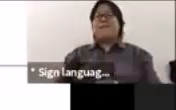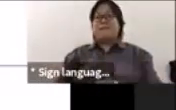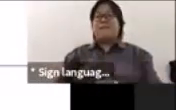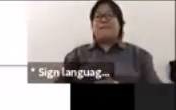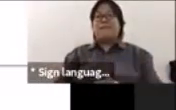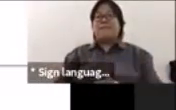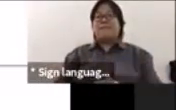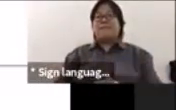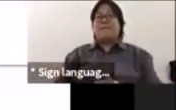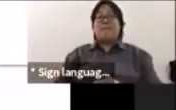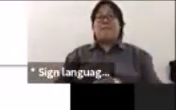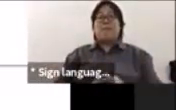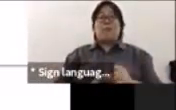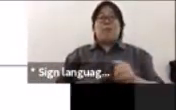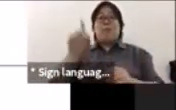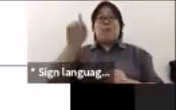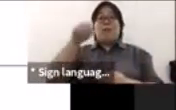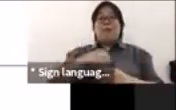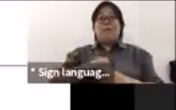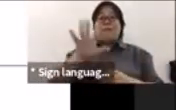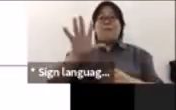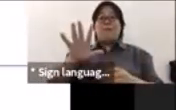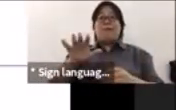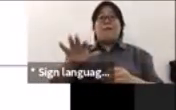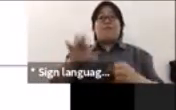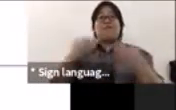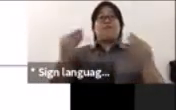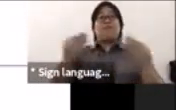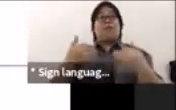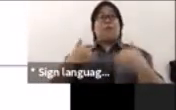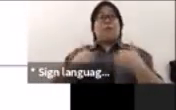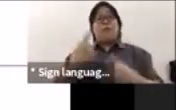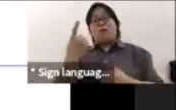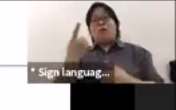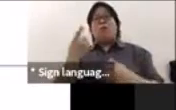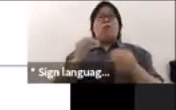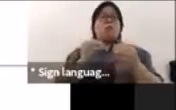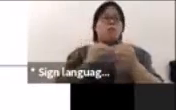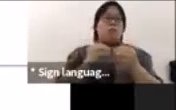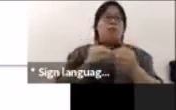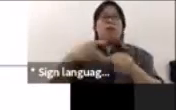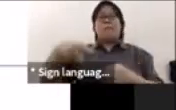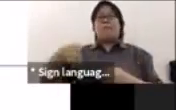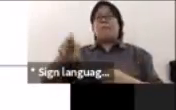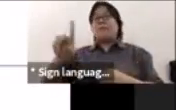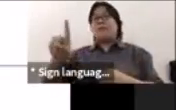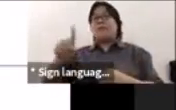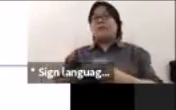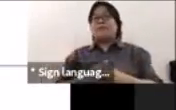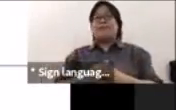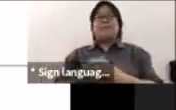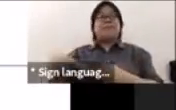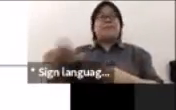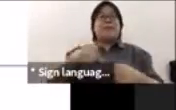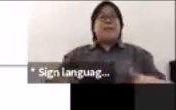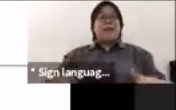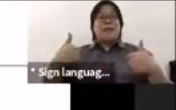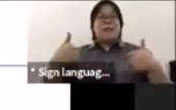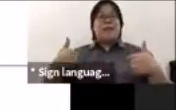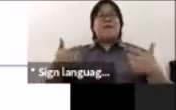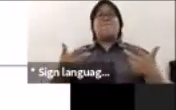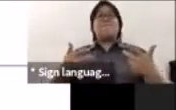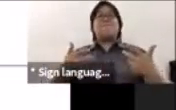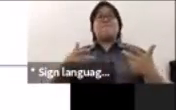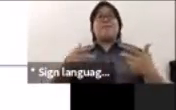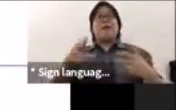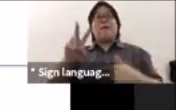about one in five households have one or more people with disability. Most of them live in rural areas and living